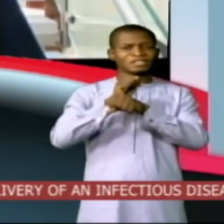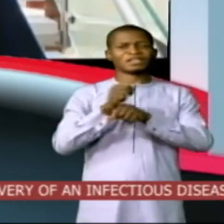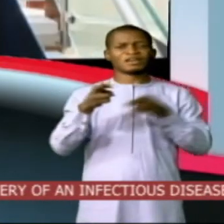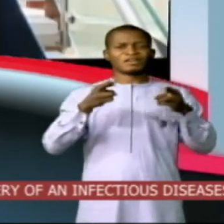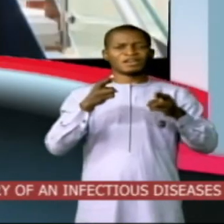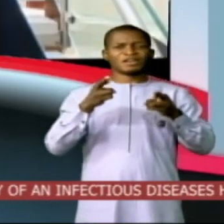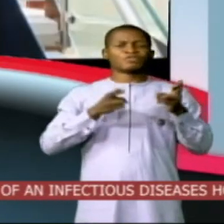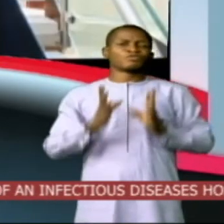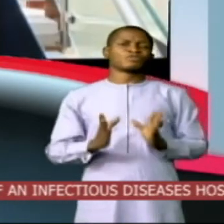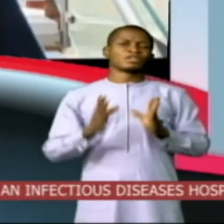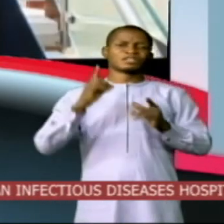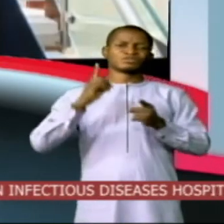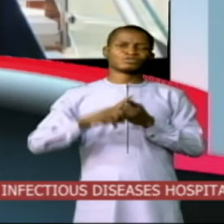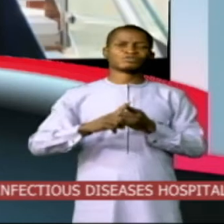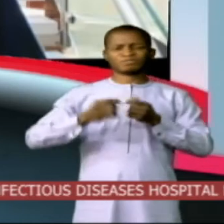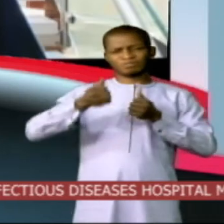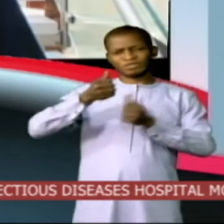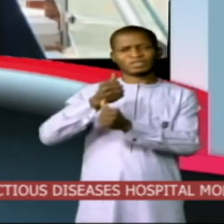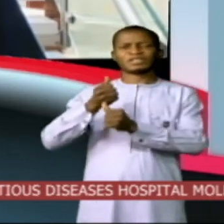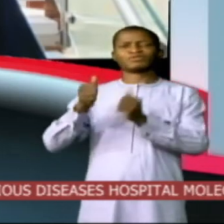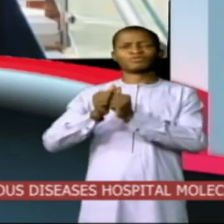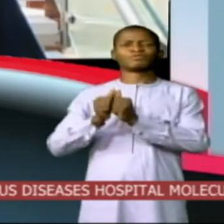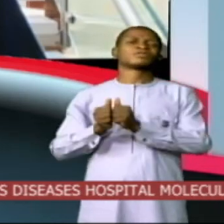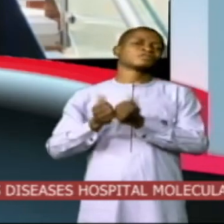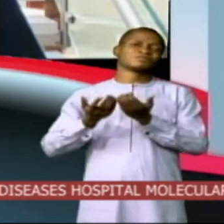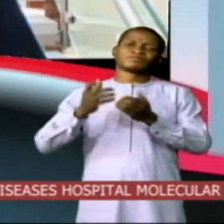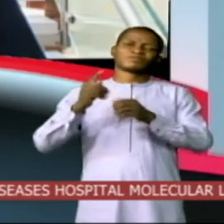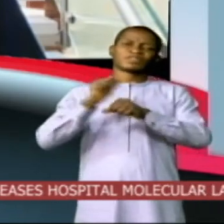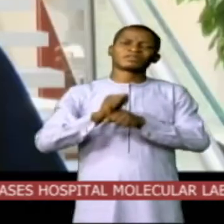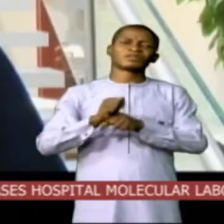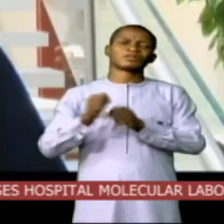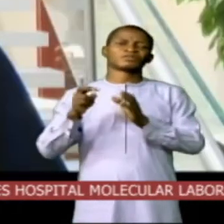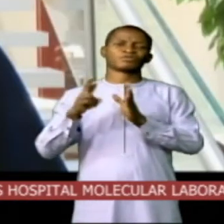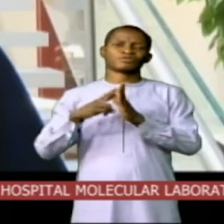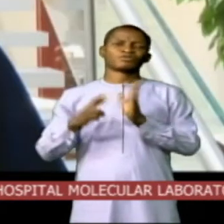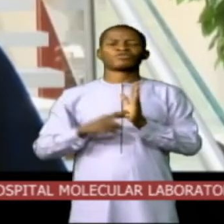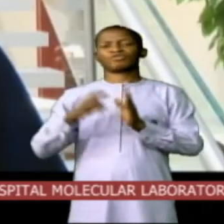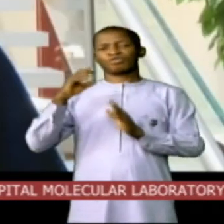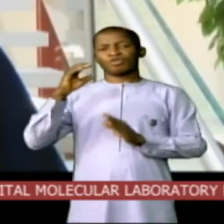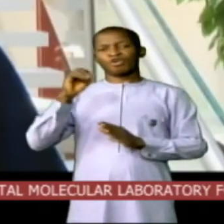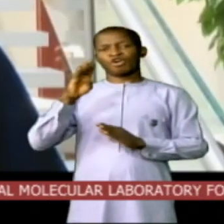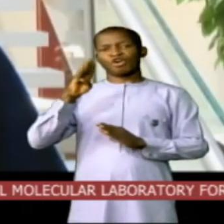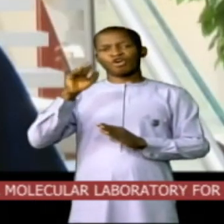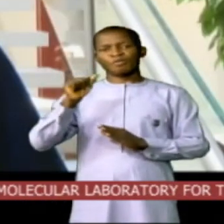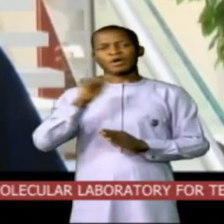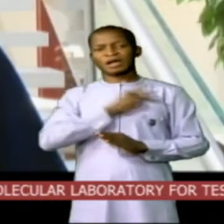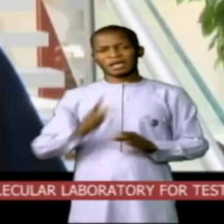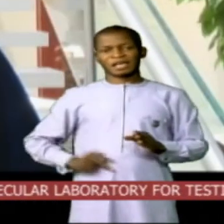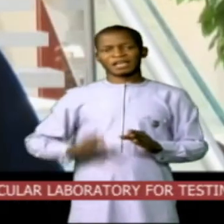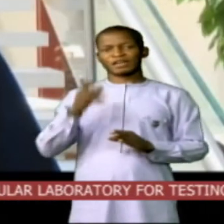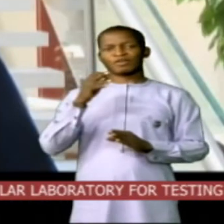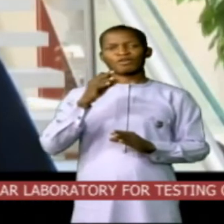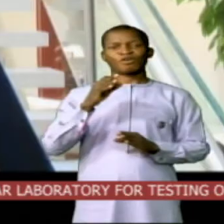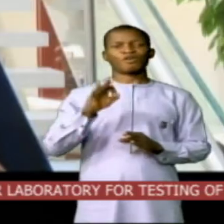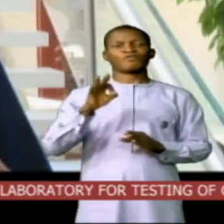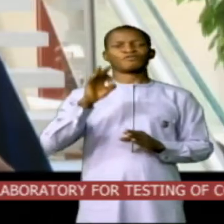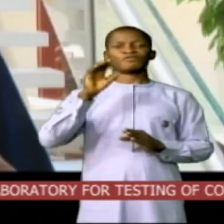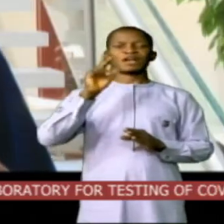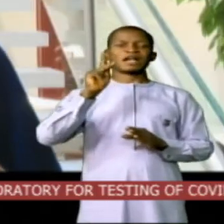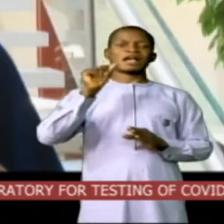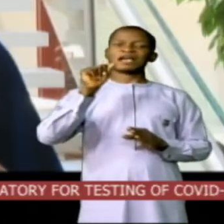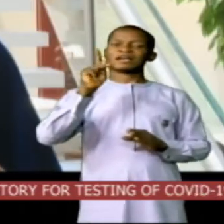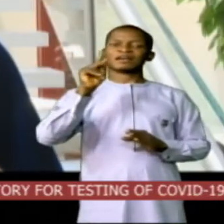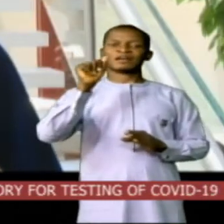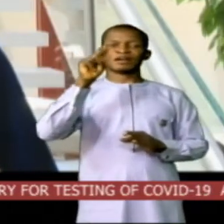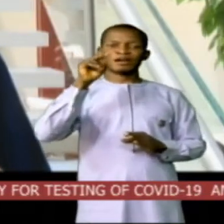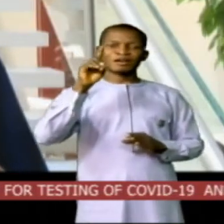assigned constitutional roles has again been reiterated. Oba Abdulrashid Adewale Akombi Oluwo of